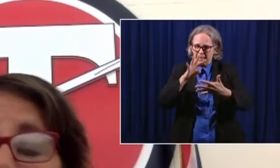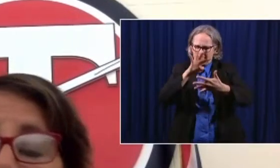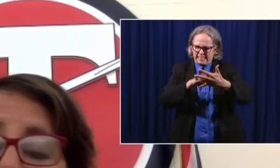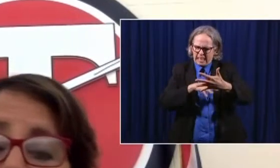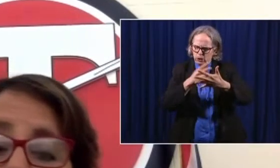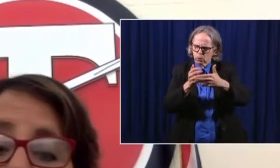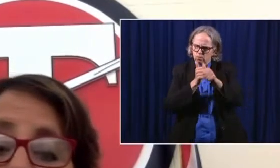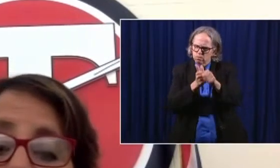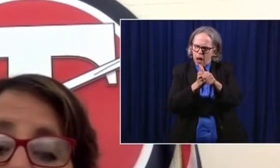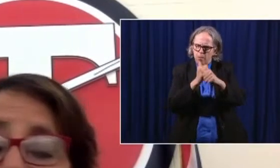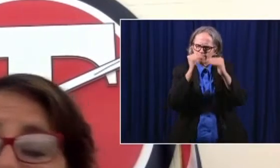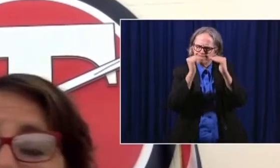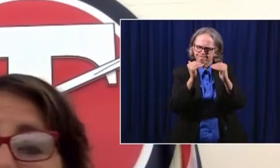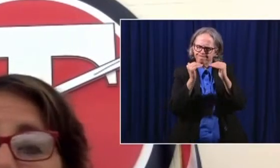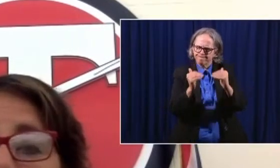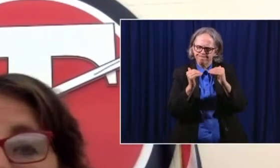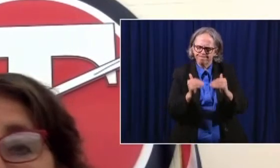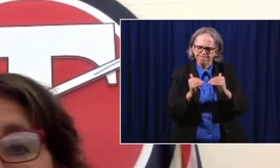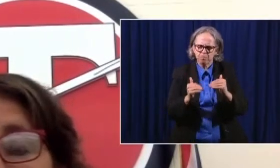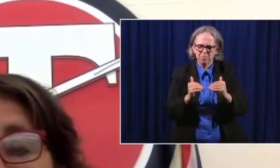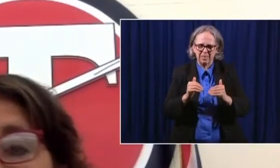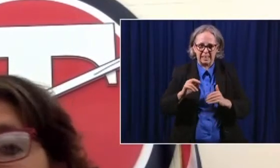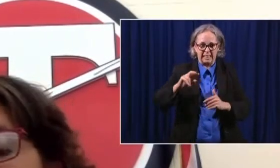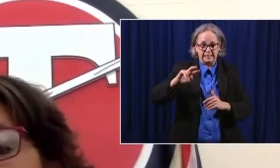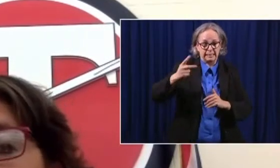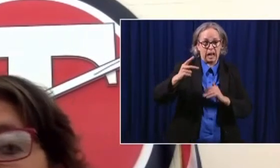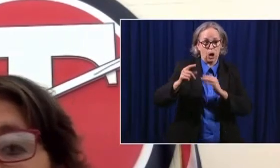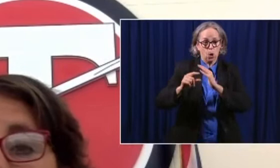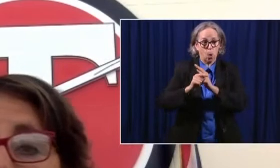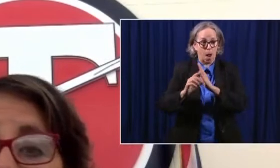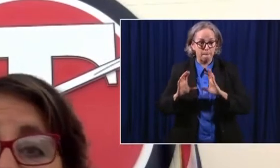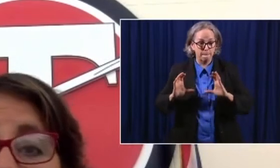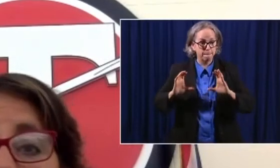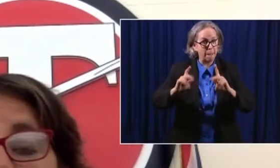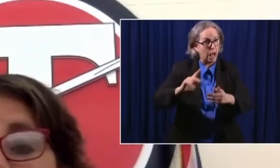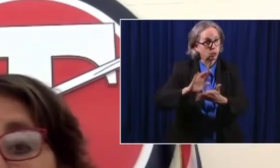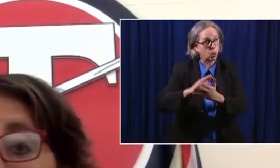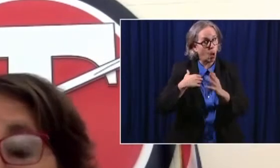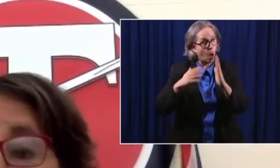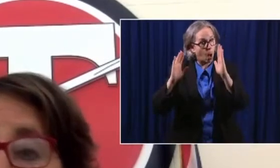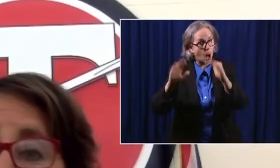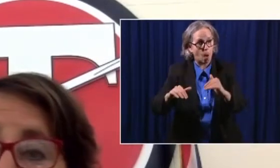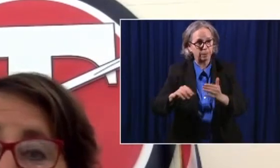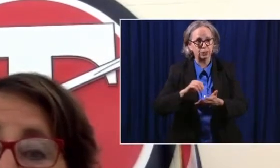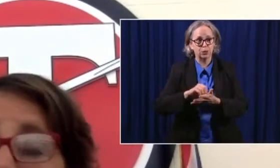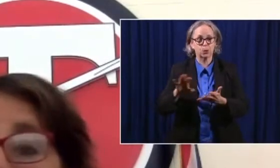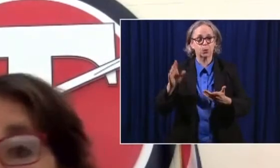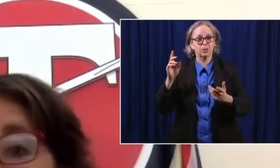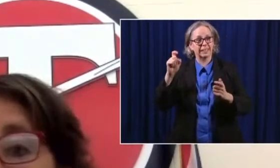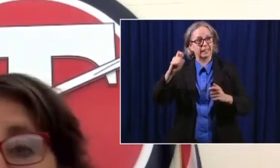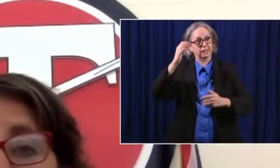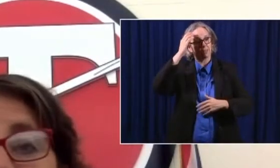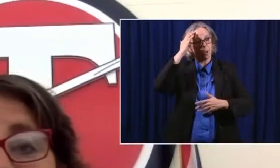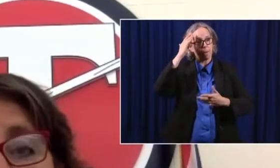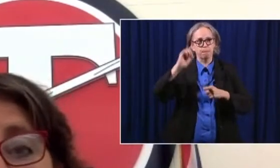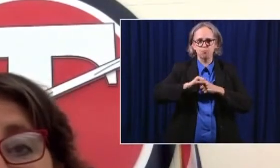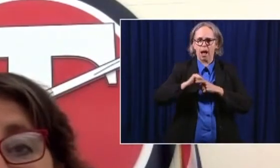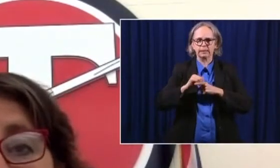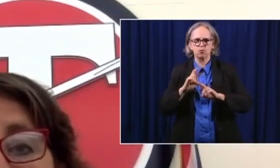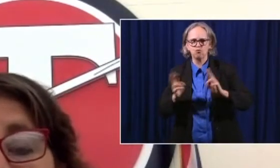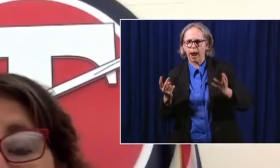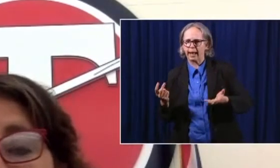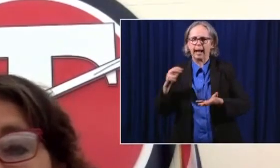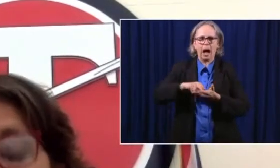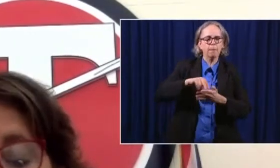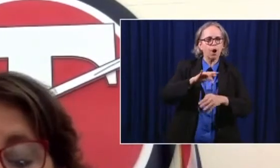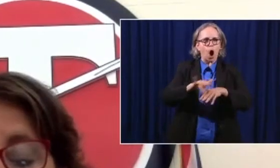Schools. And in order to do that successfully, students are going to need to get up and eat a healthy breakfast and be on a regular